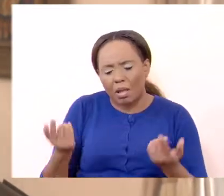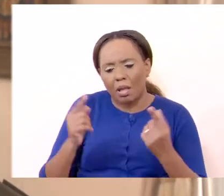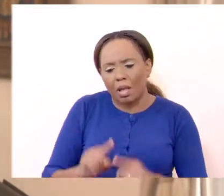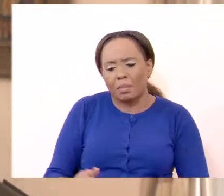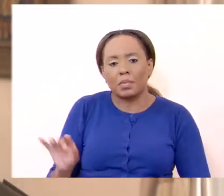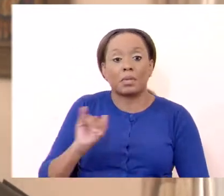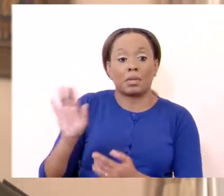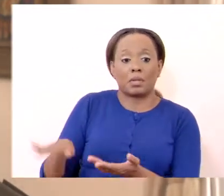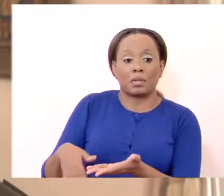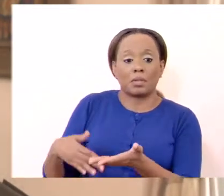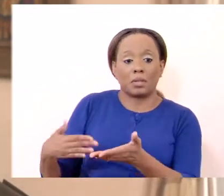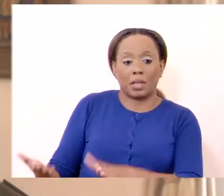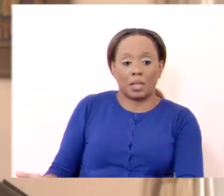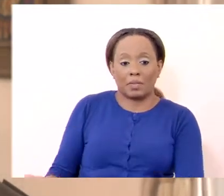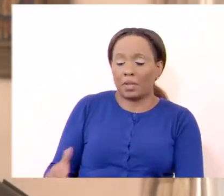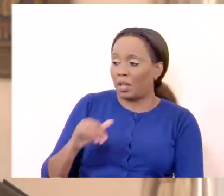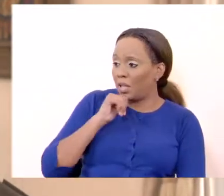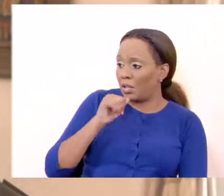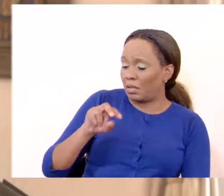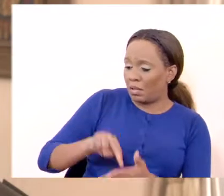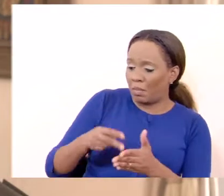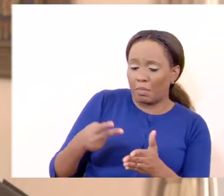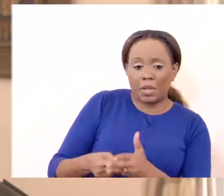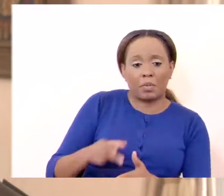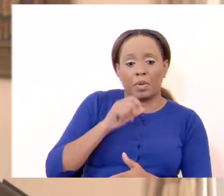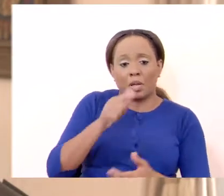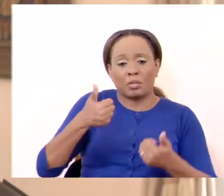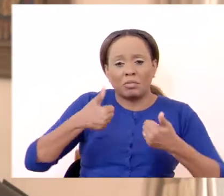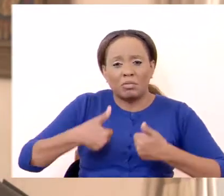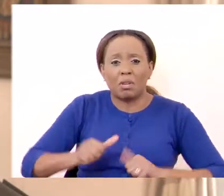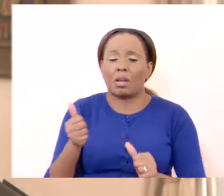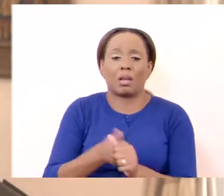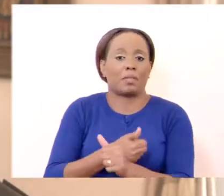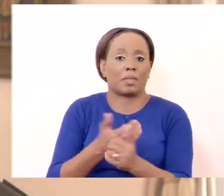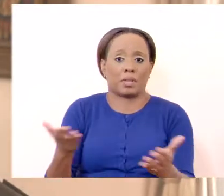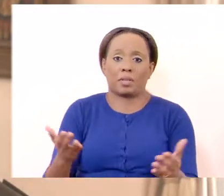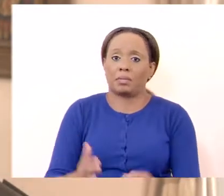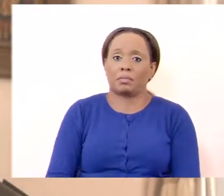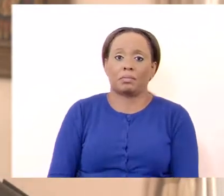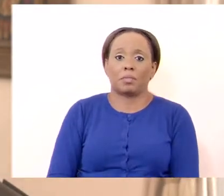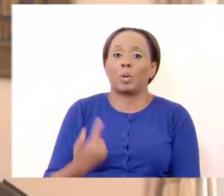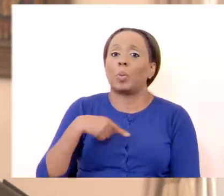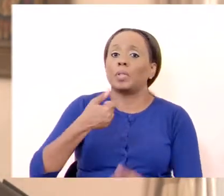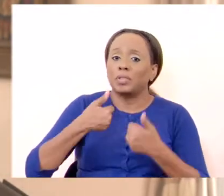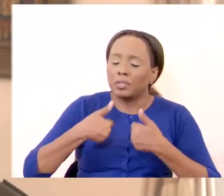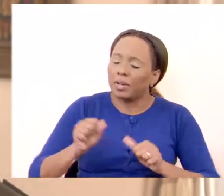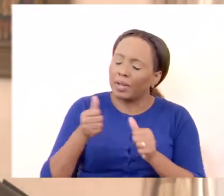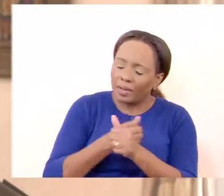that everything that could be done was not already done. Thank you.